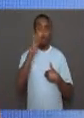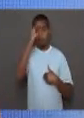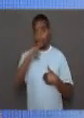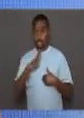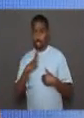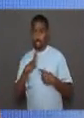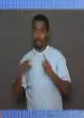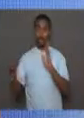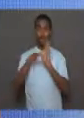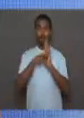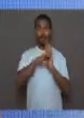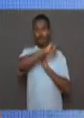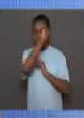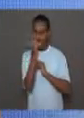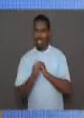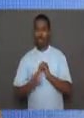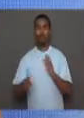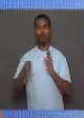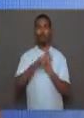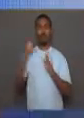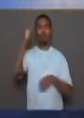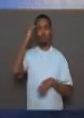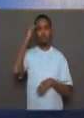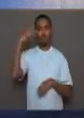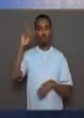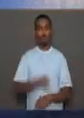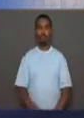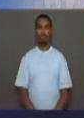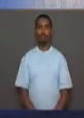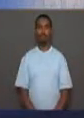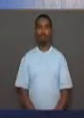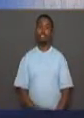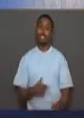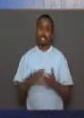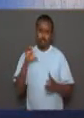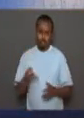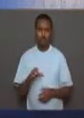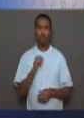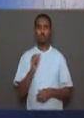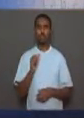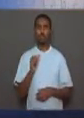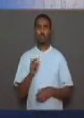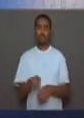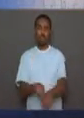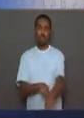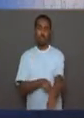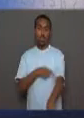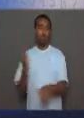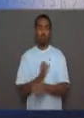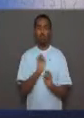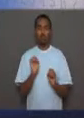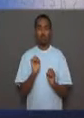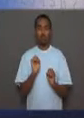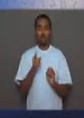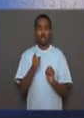person representing any one profession. This should not take very long, so I